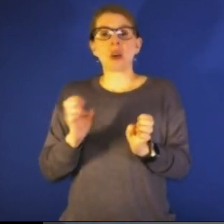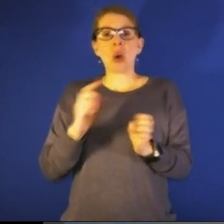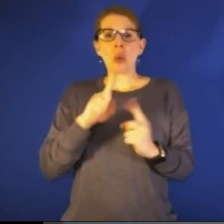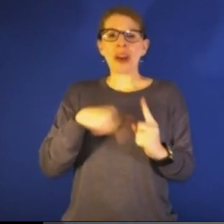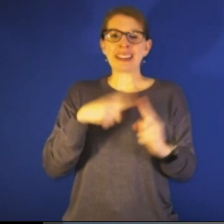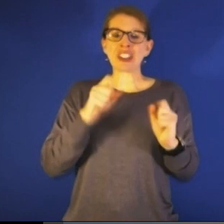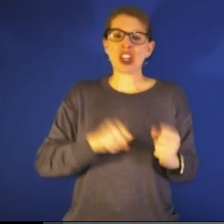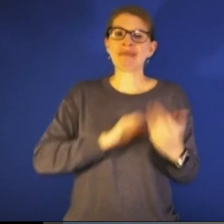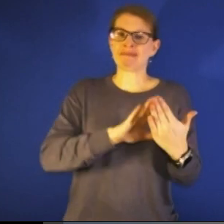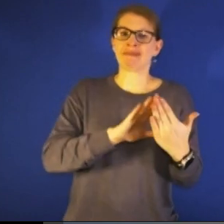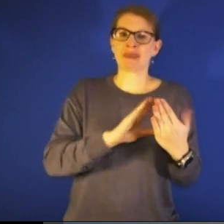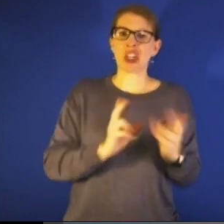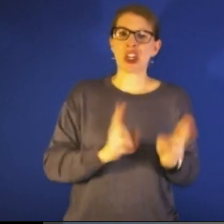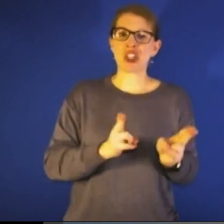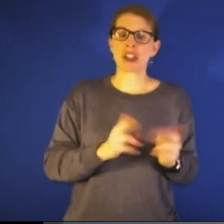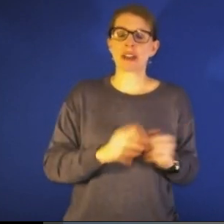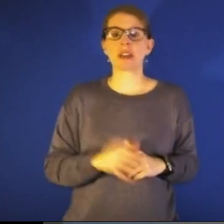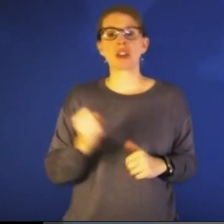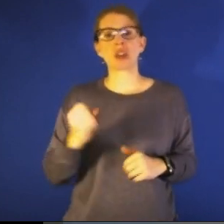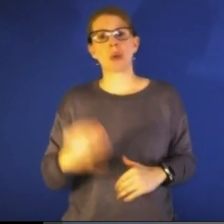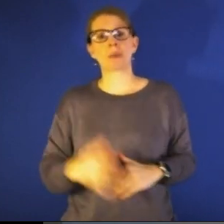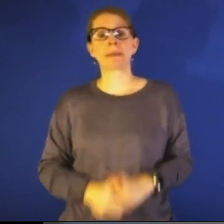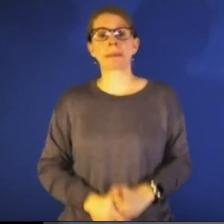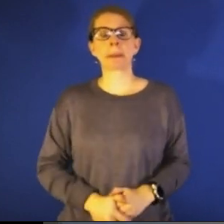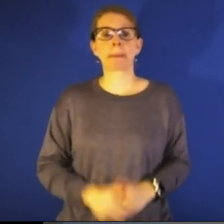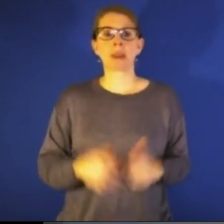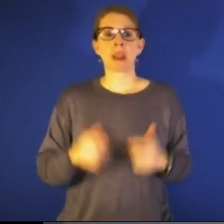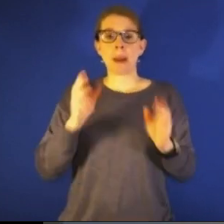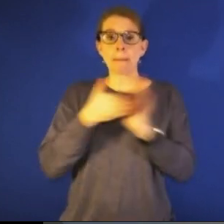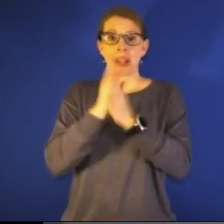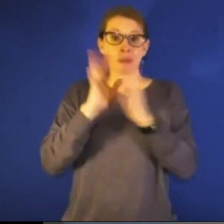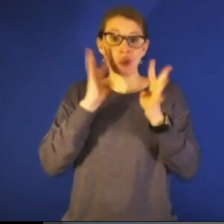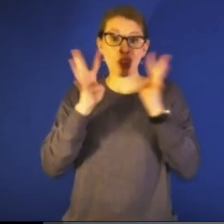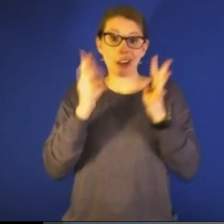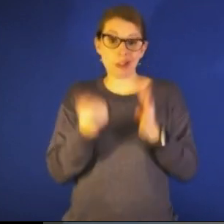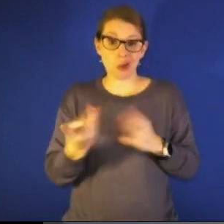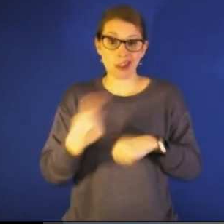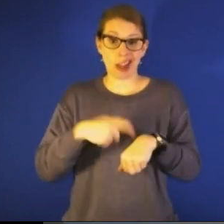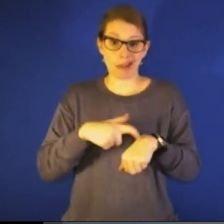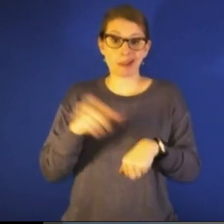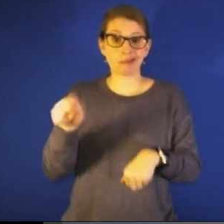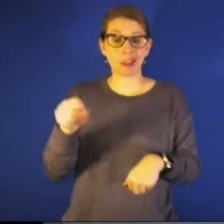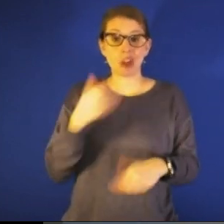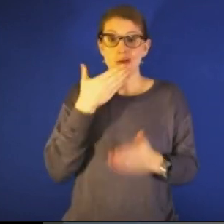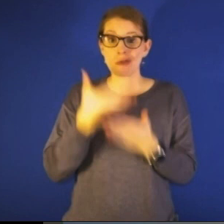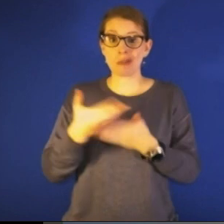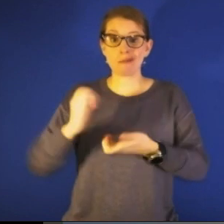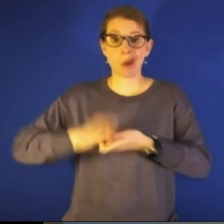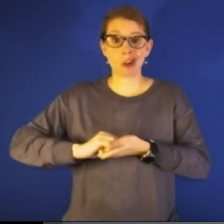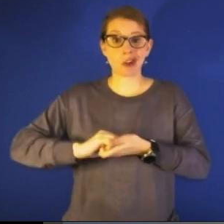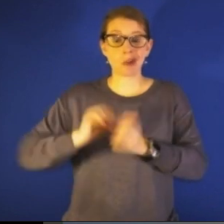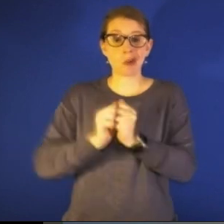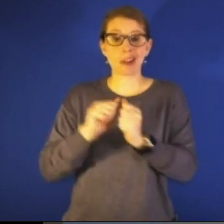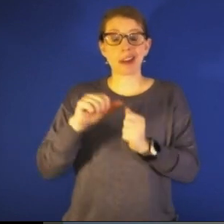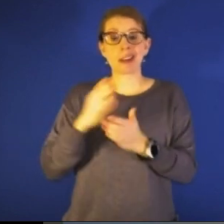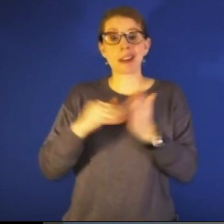find ways, and we've gotten creative a few times, and we've had some good partnerships with some of the critical access